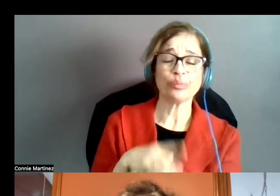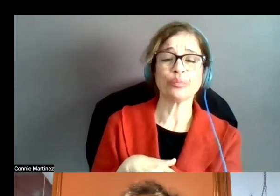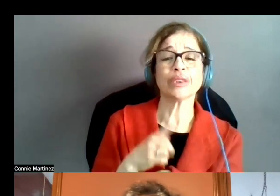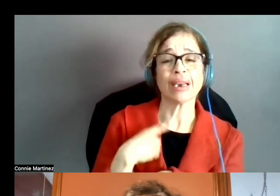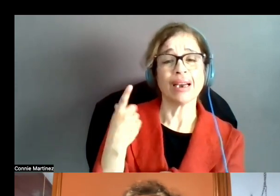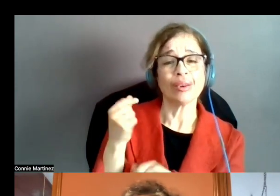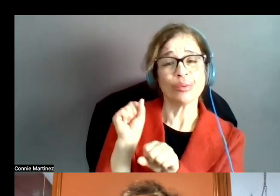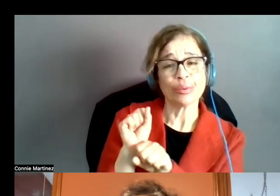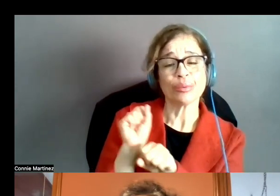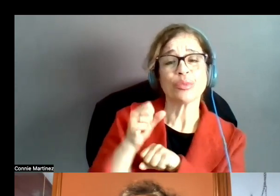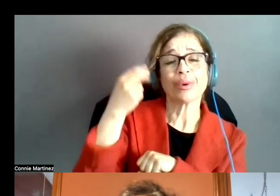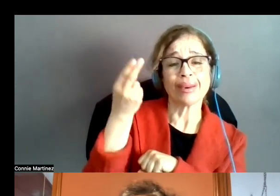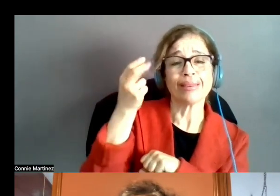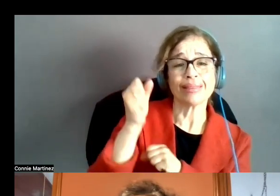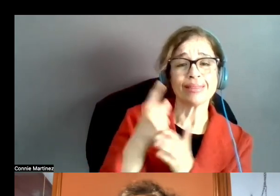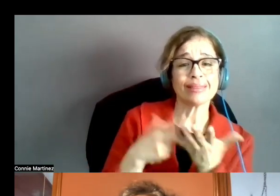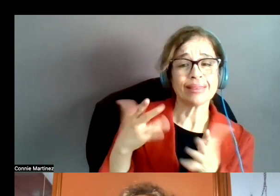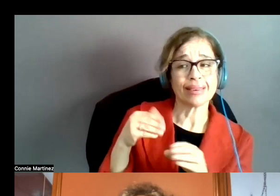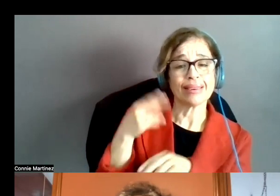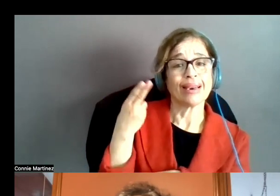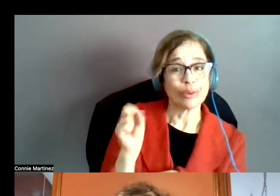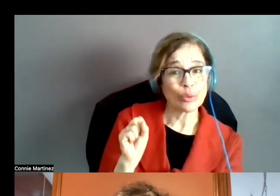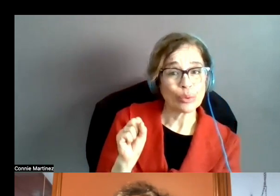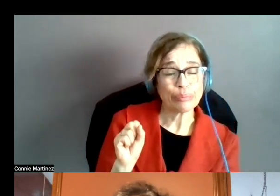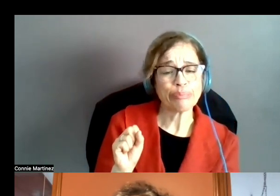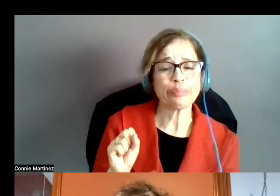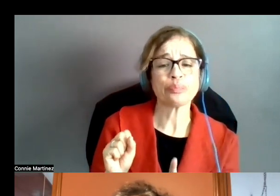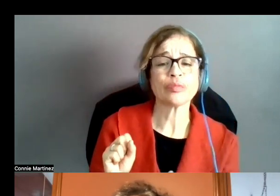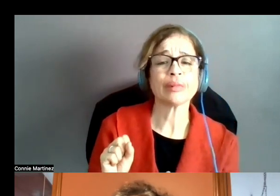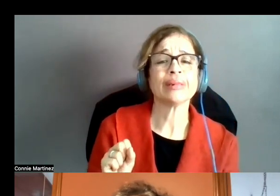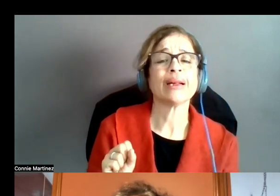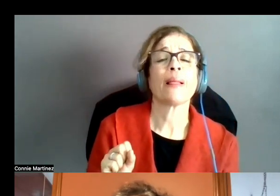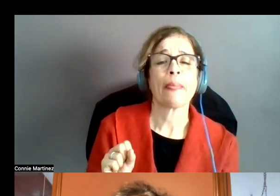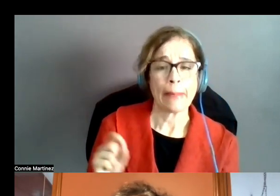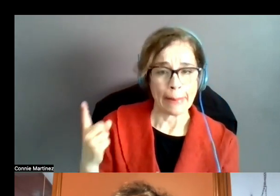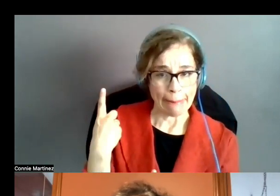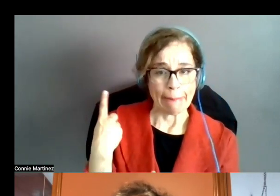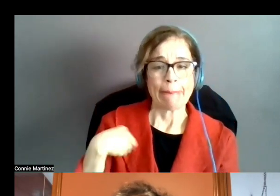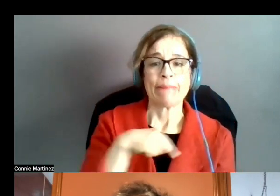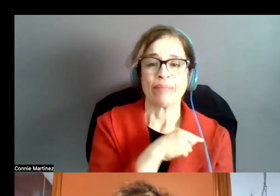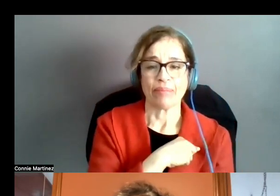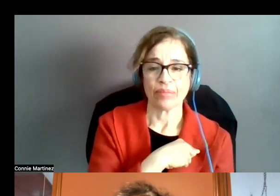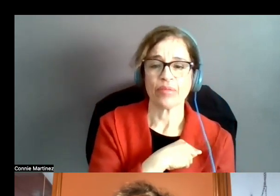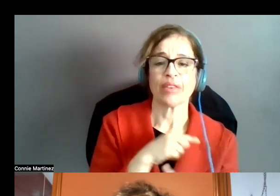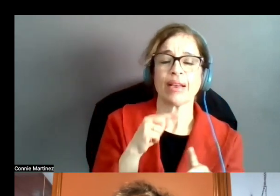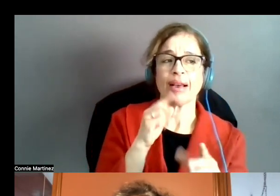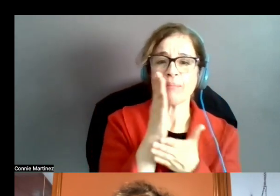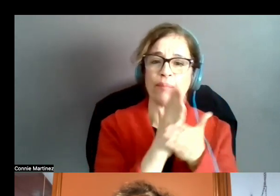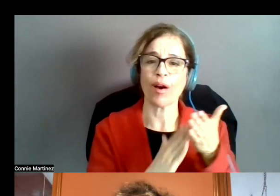work at Somerville High School and Watertown High School, but we also are part affiliated